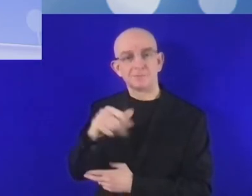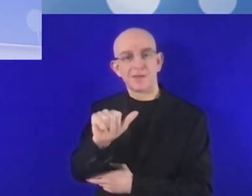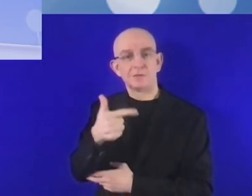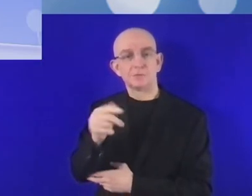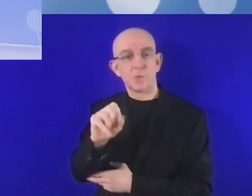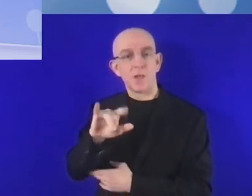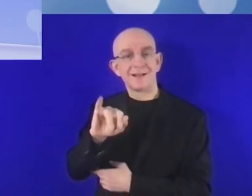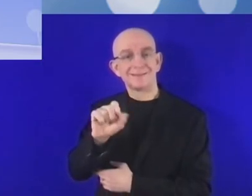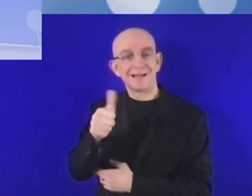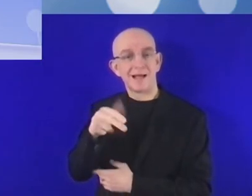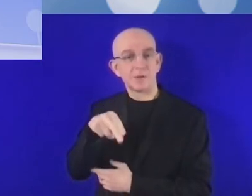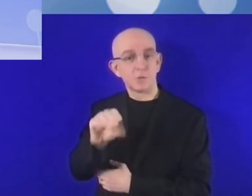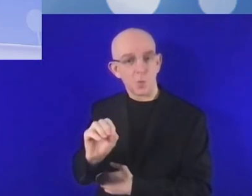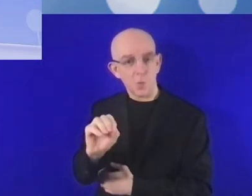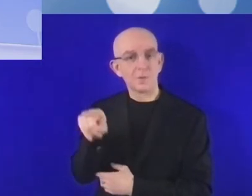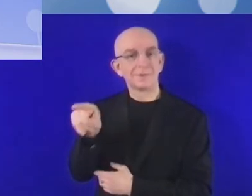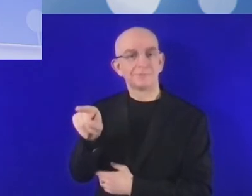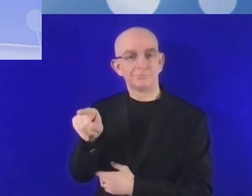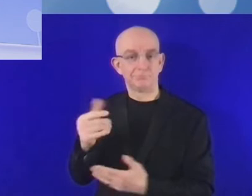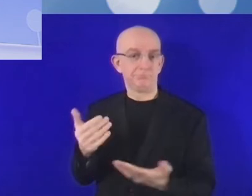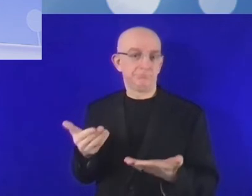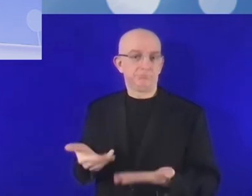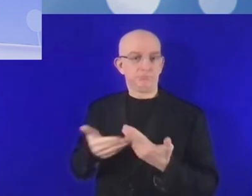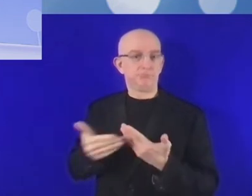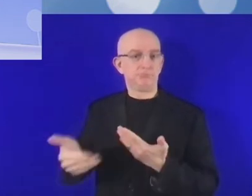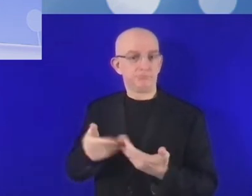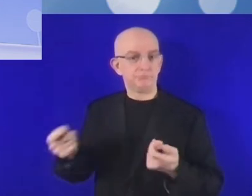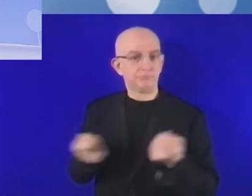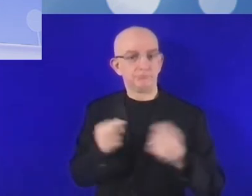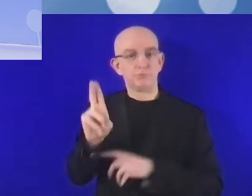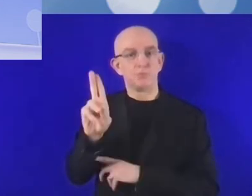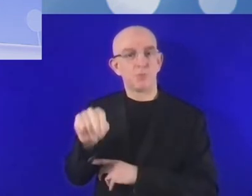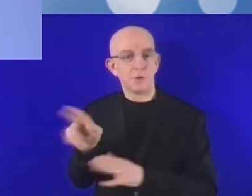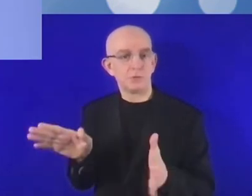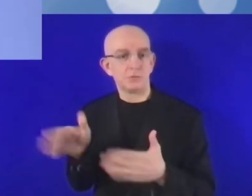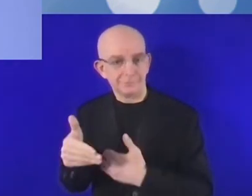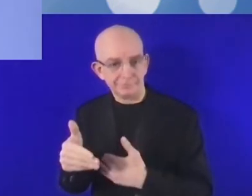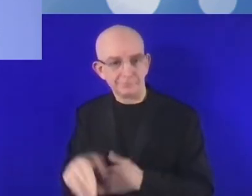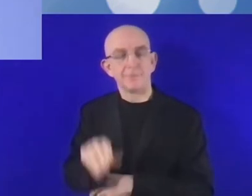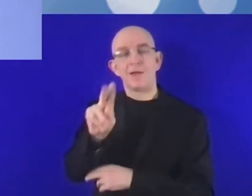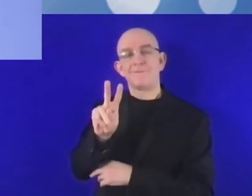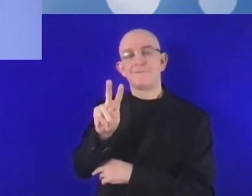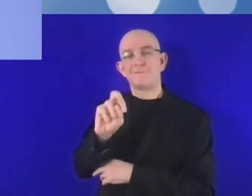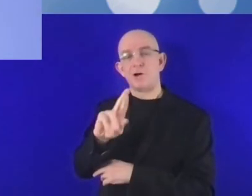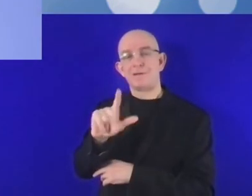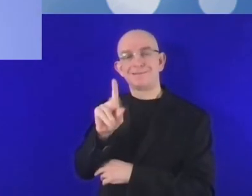and mr victor smakarov special envoy on digital issues at the ministry of foreign affairs latvia